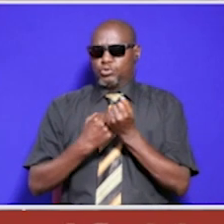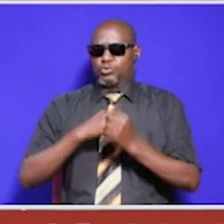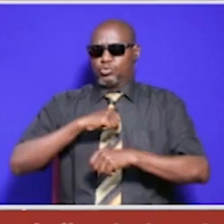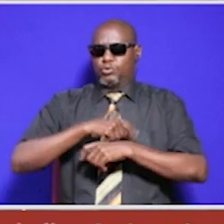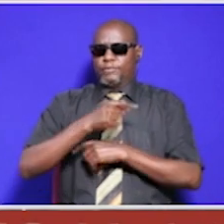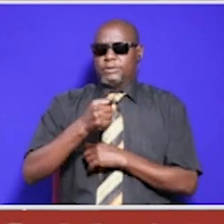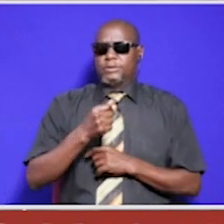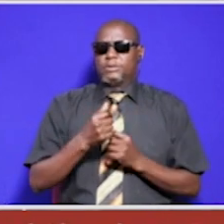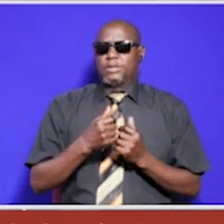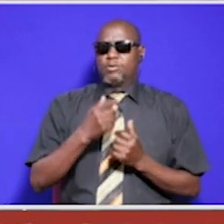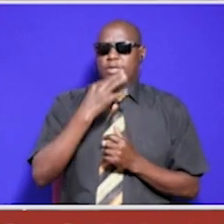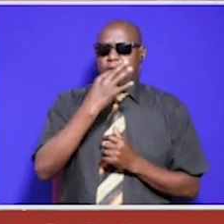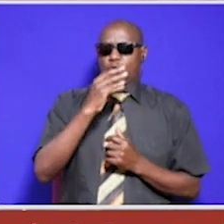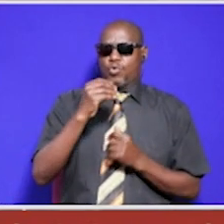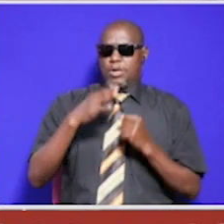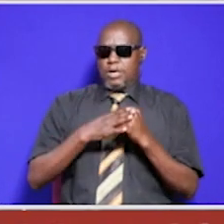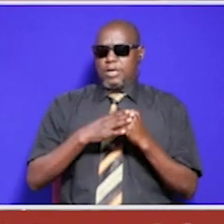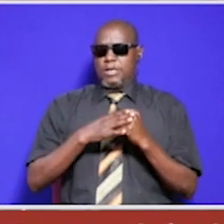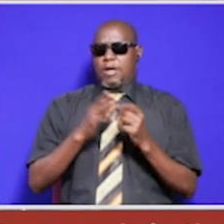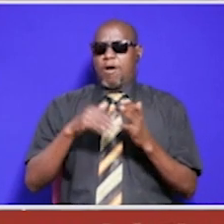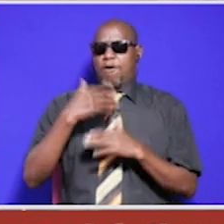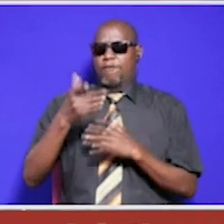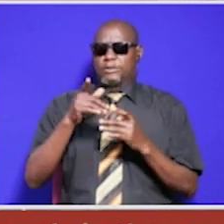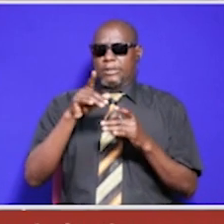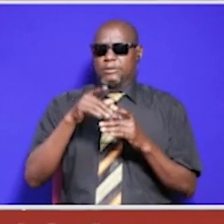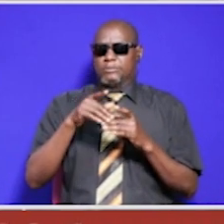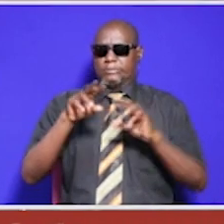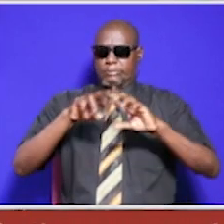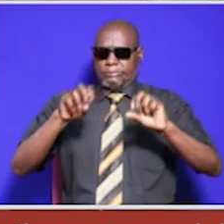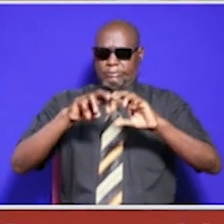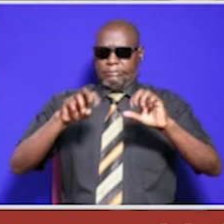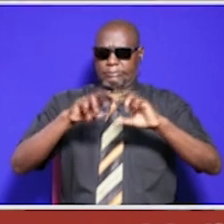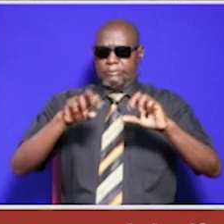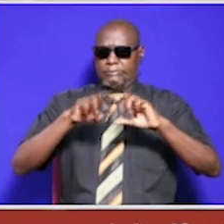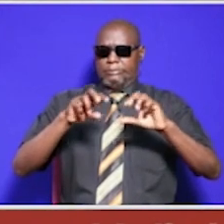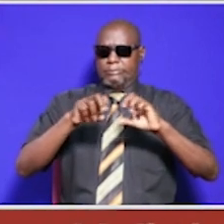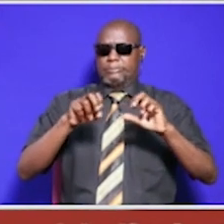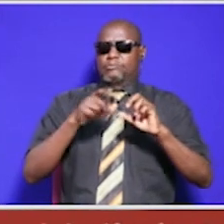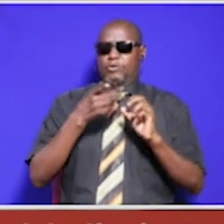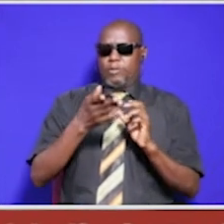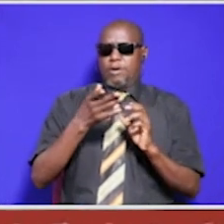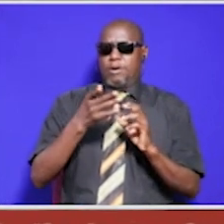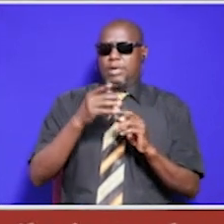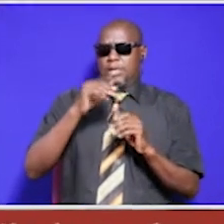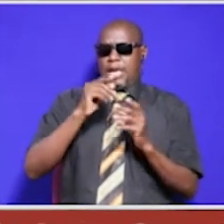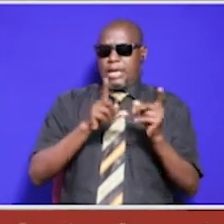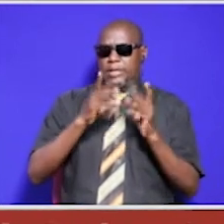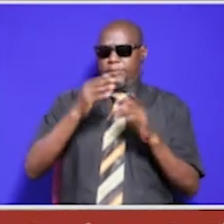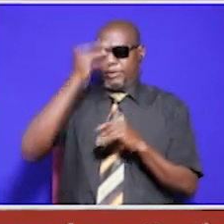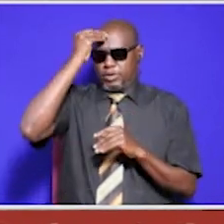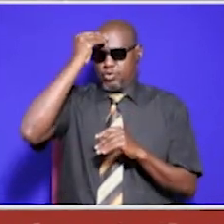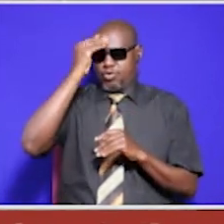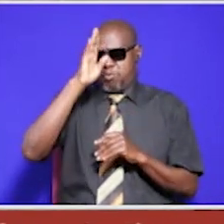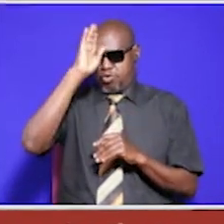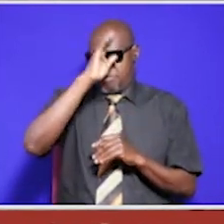have been selected after a residency assessment. Pass Ngoma, the Director of Education in Bungoma County,